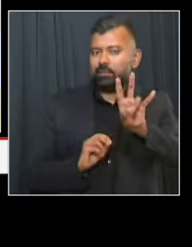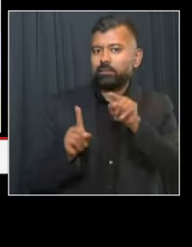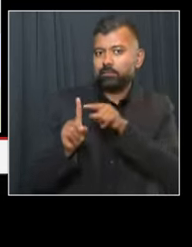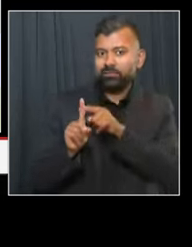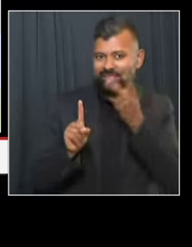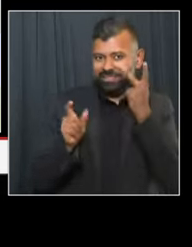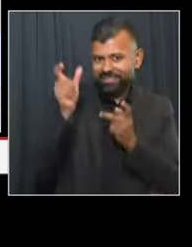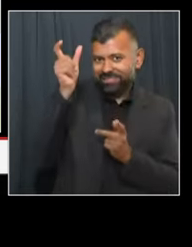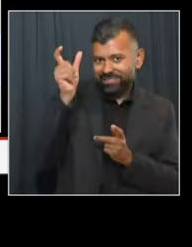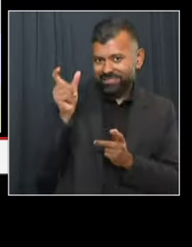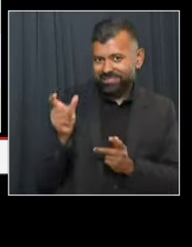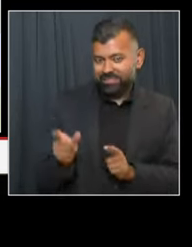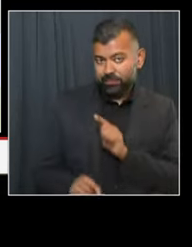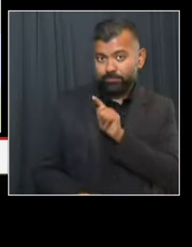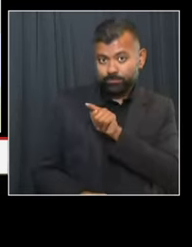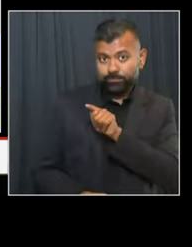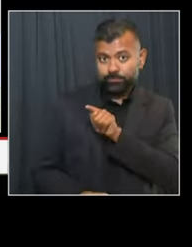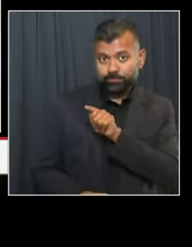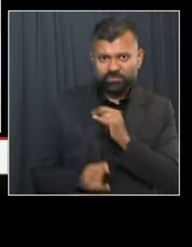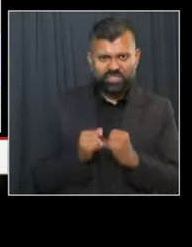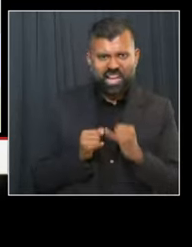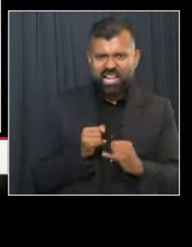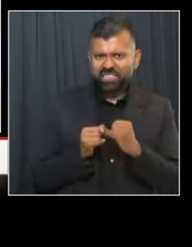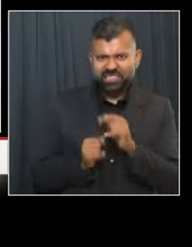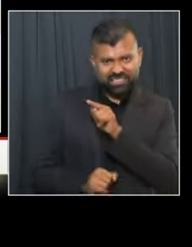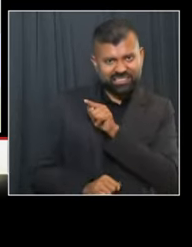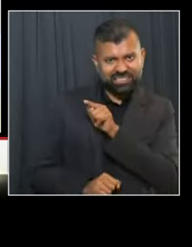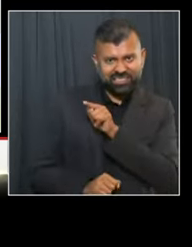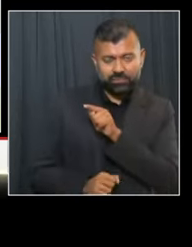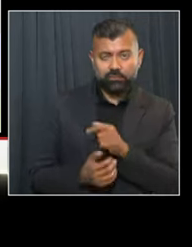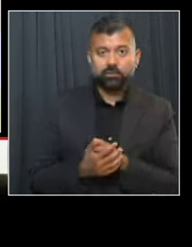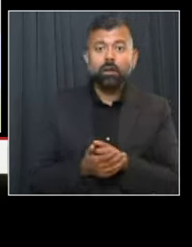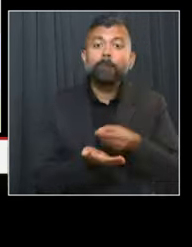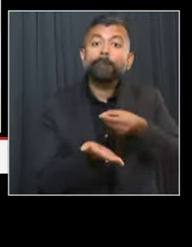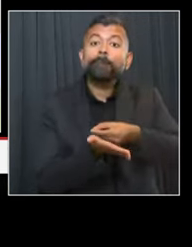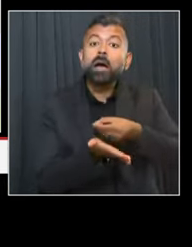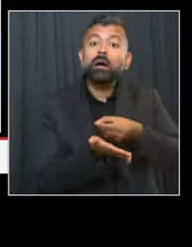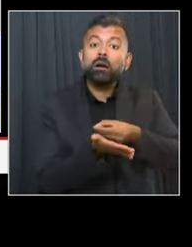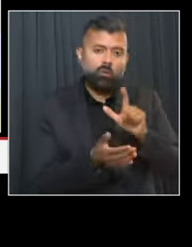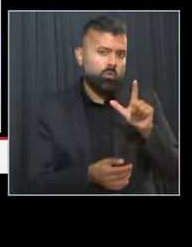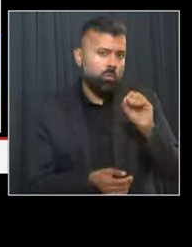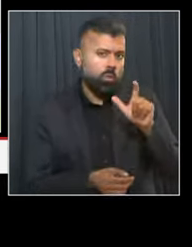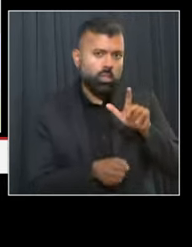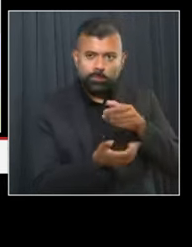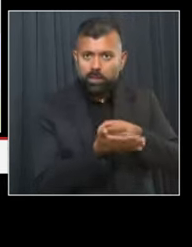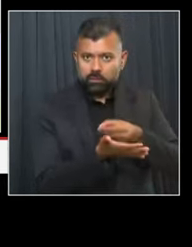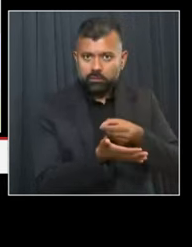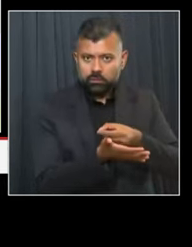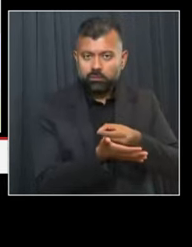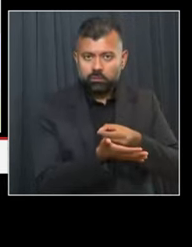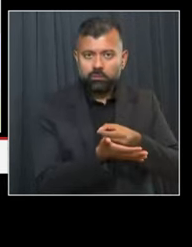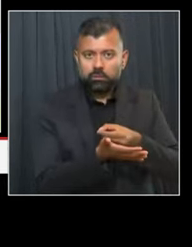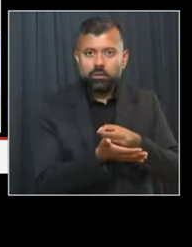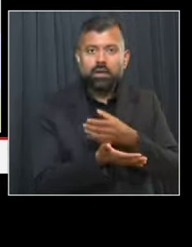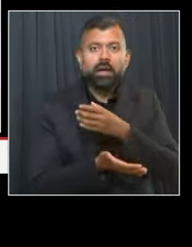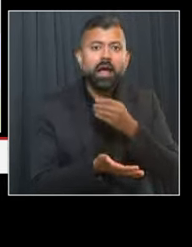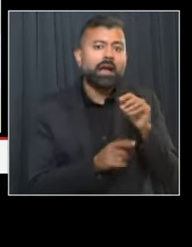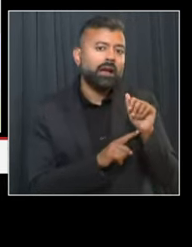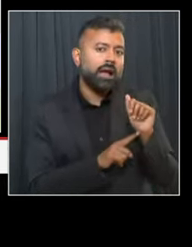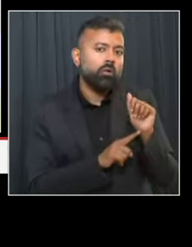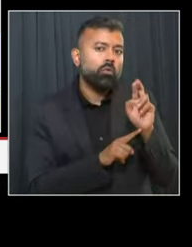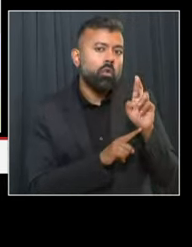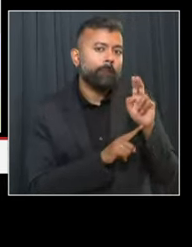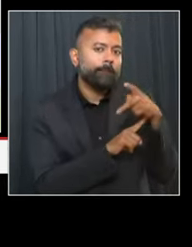then had additional ARPA local revenue replacement that comes with its own budget authority. That reduced the gap down by